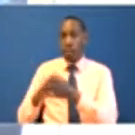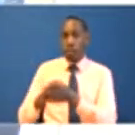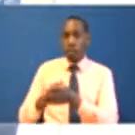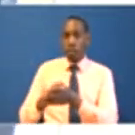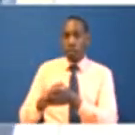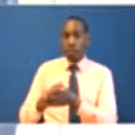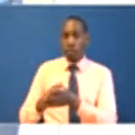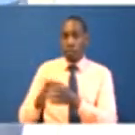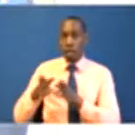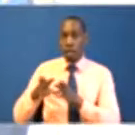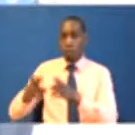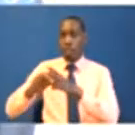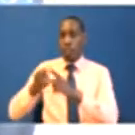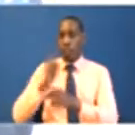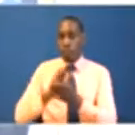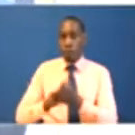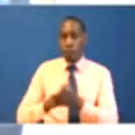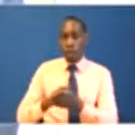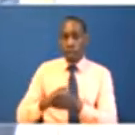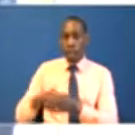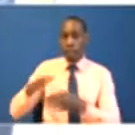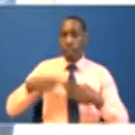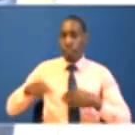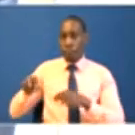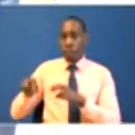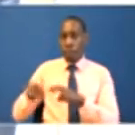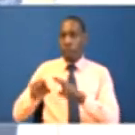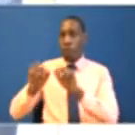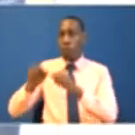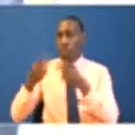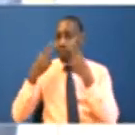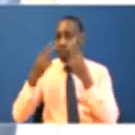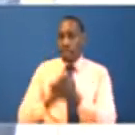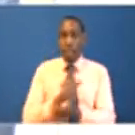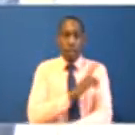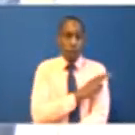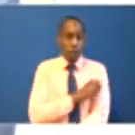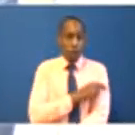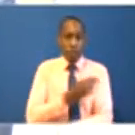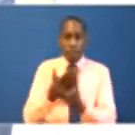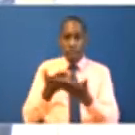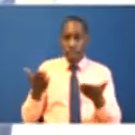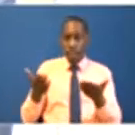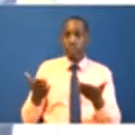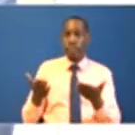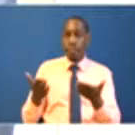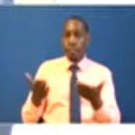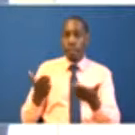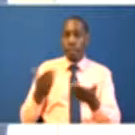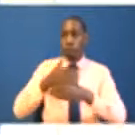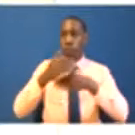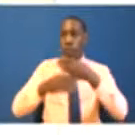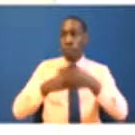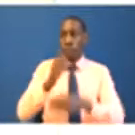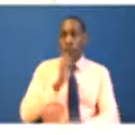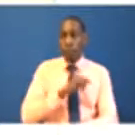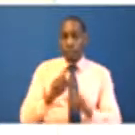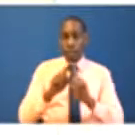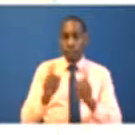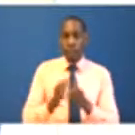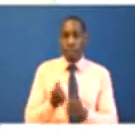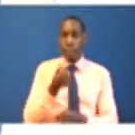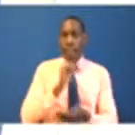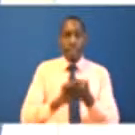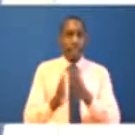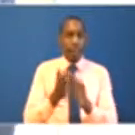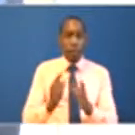been fixed they are pedestrian walkways that you can see there are hospitals dispensaries which have been built but i'm told there's no